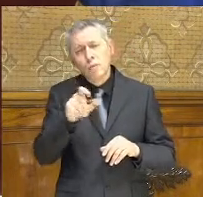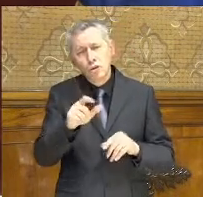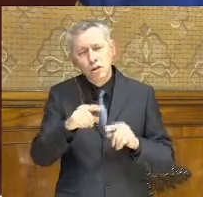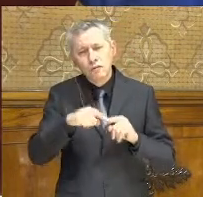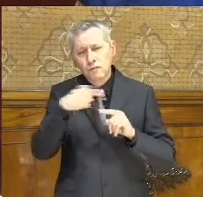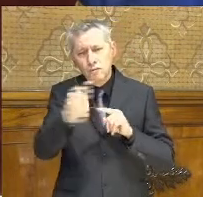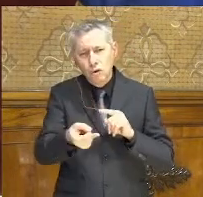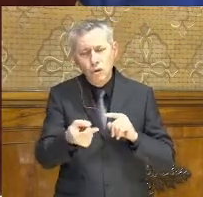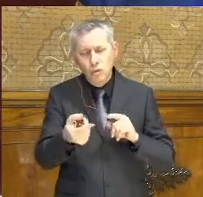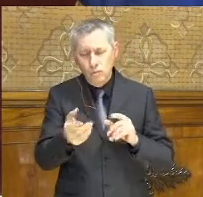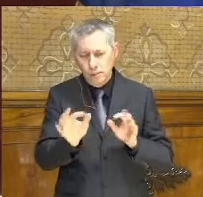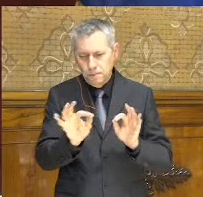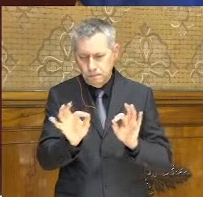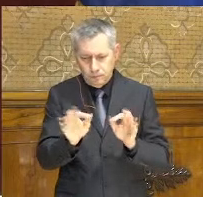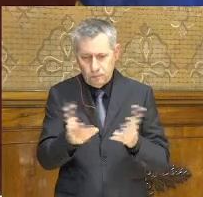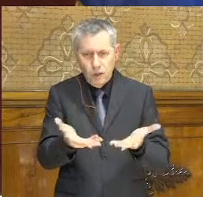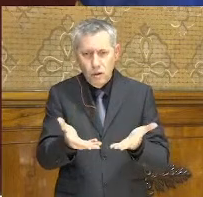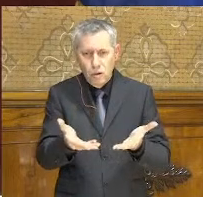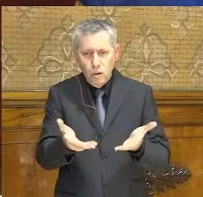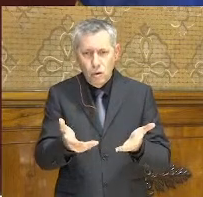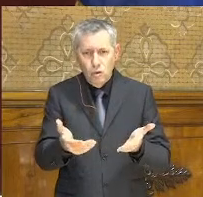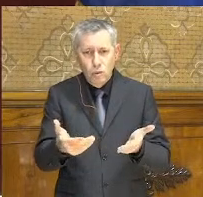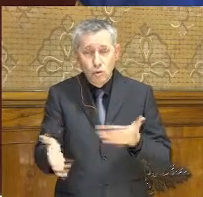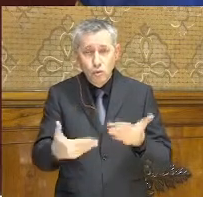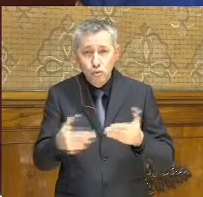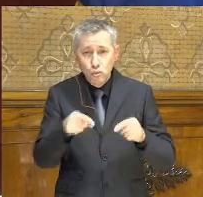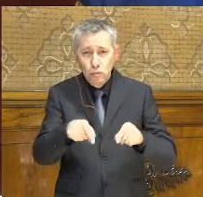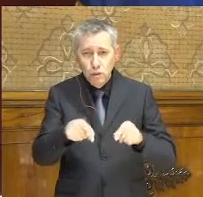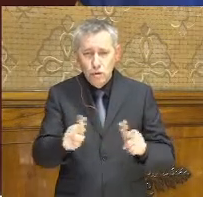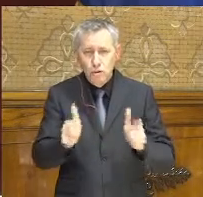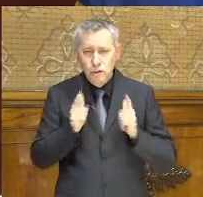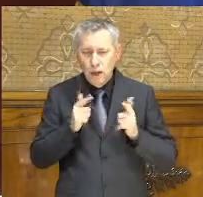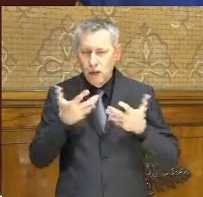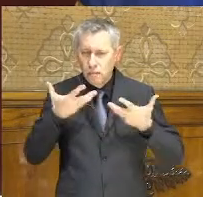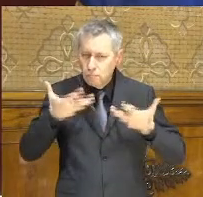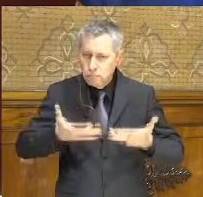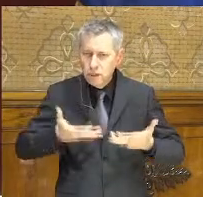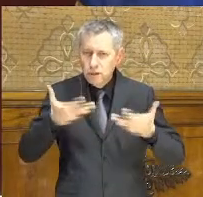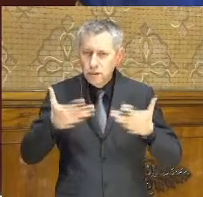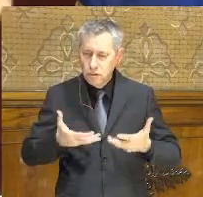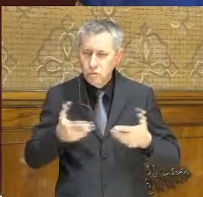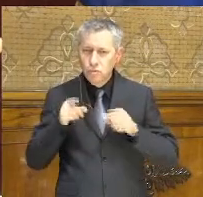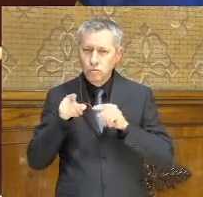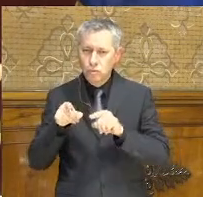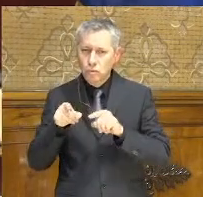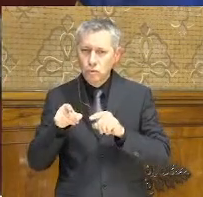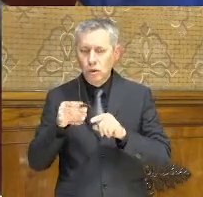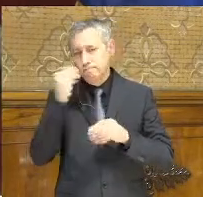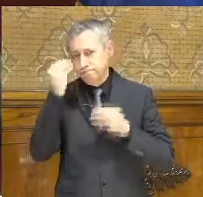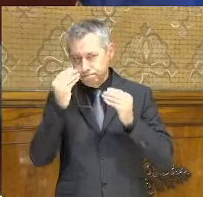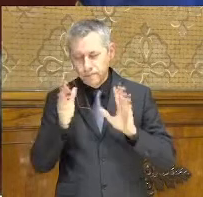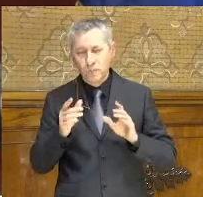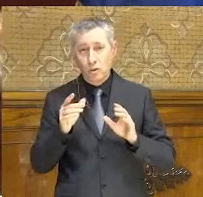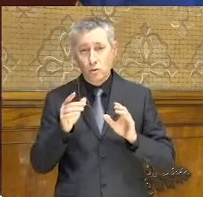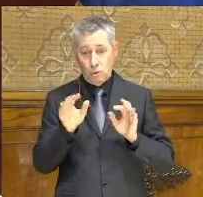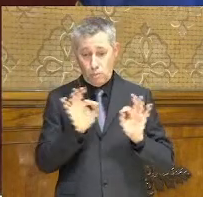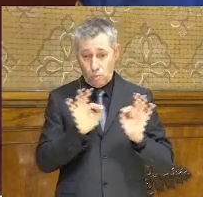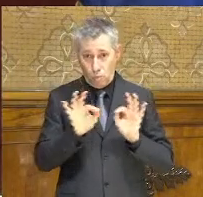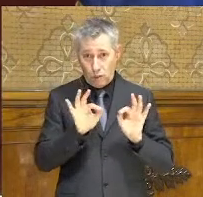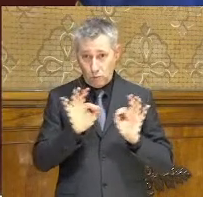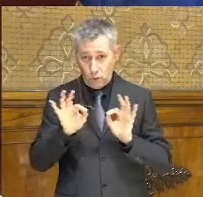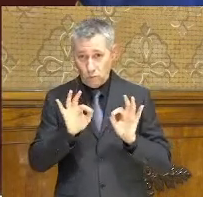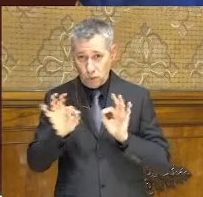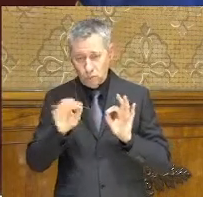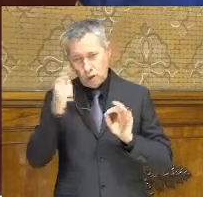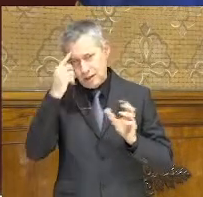not been dealt with. And so we take this view quite seriously, that every traumatic moment, and I've discussed this,